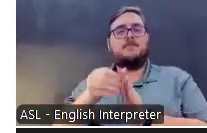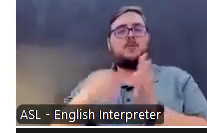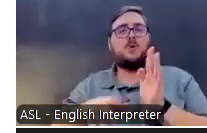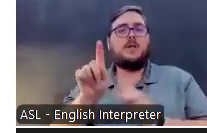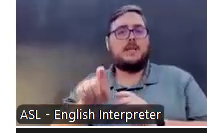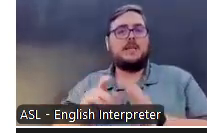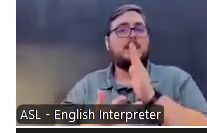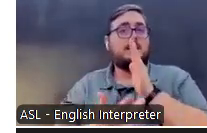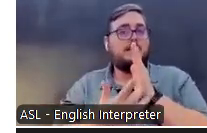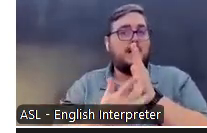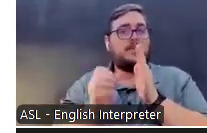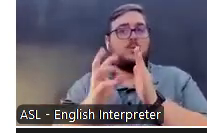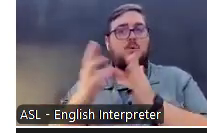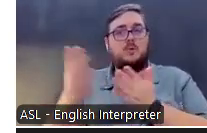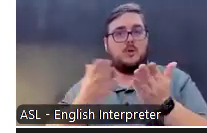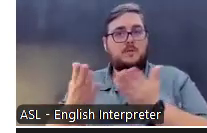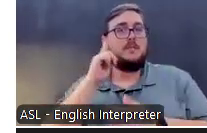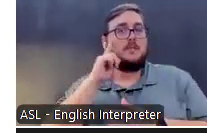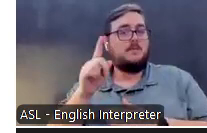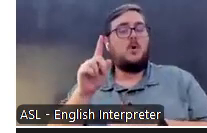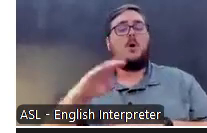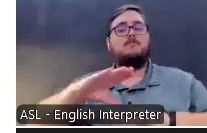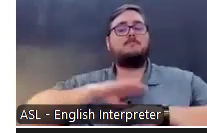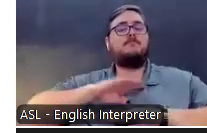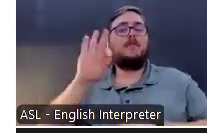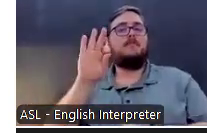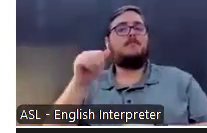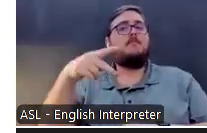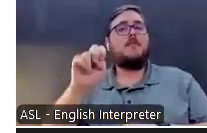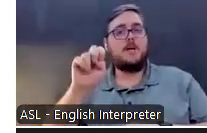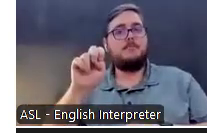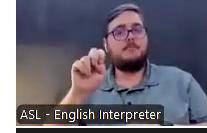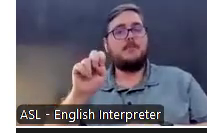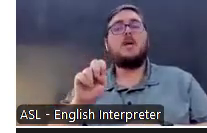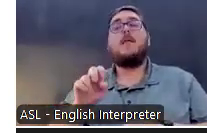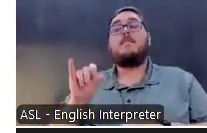public education, it must be included on the student's IEP.